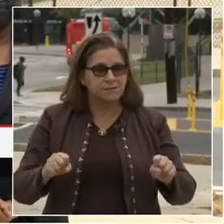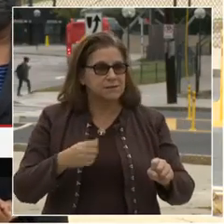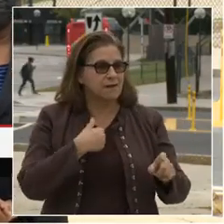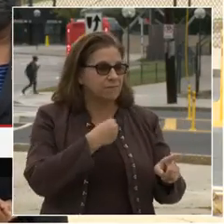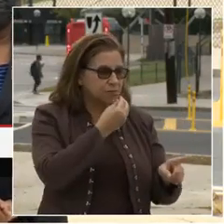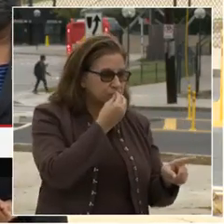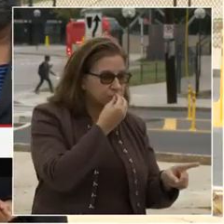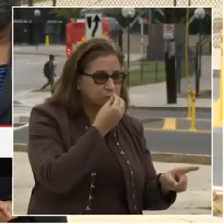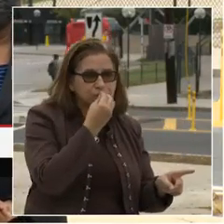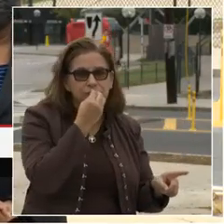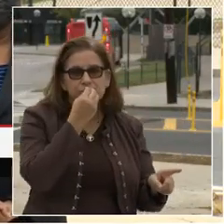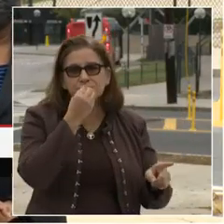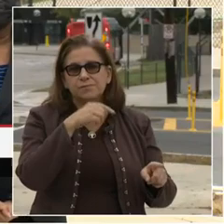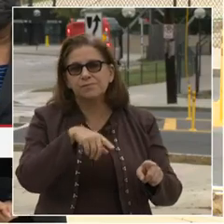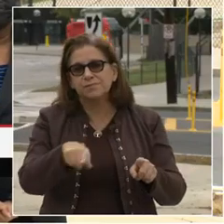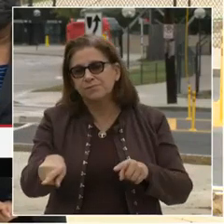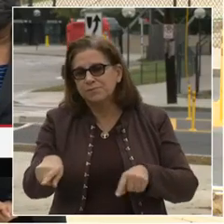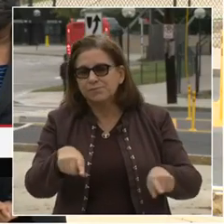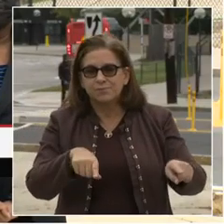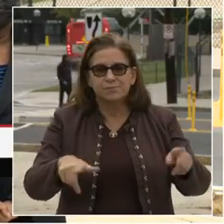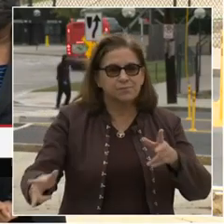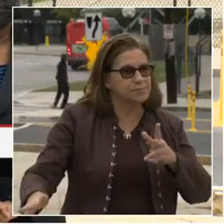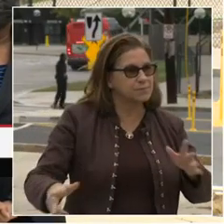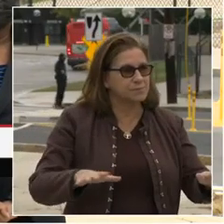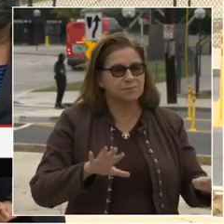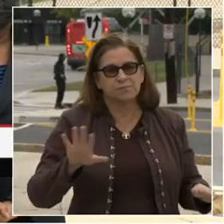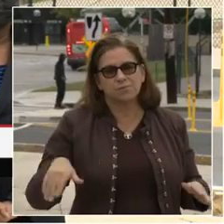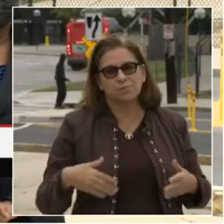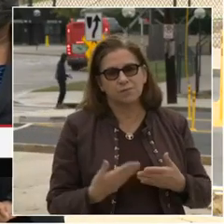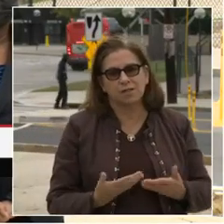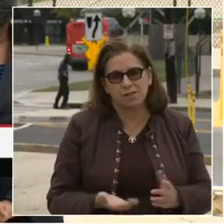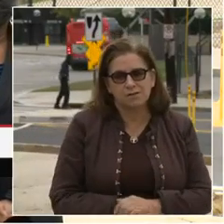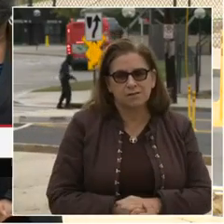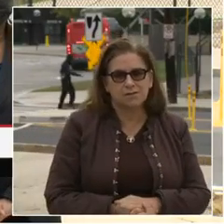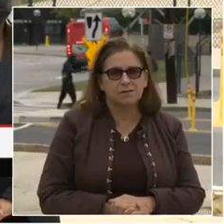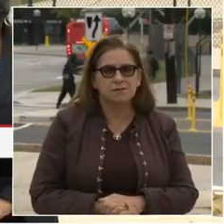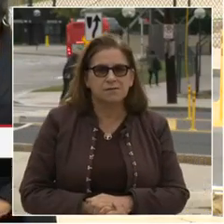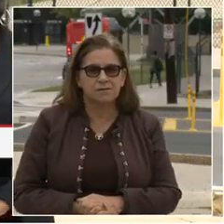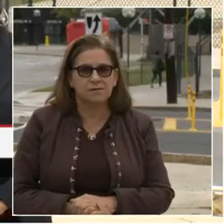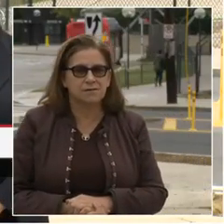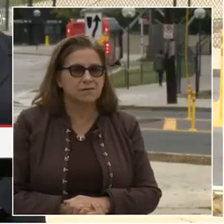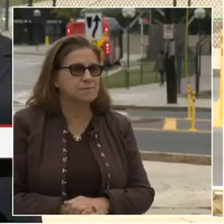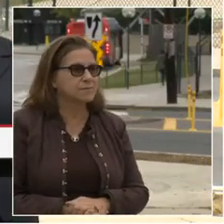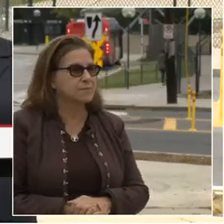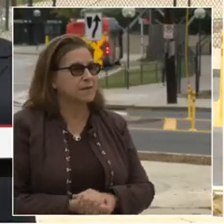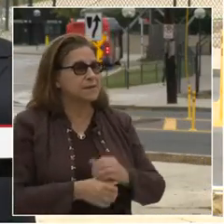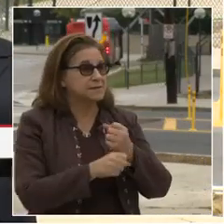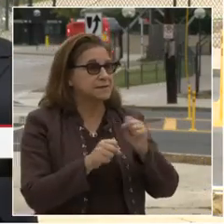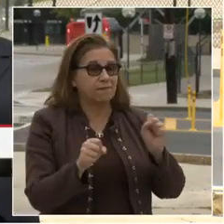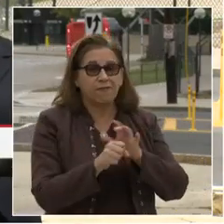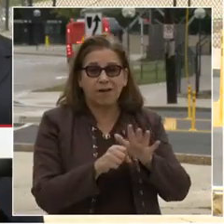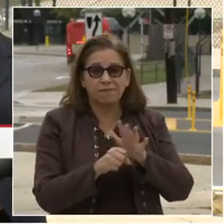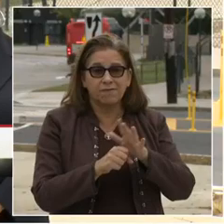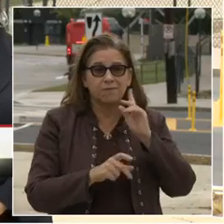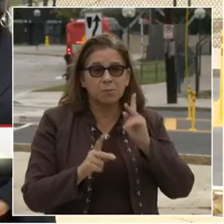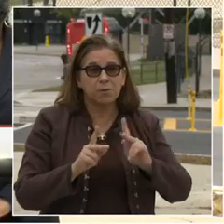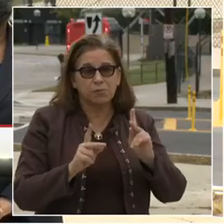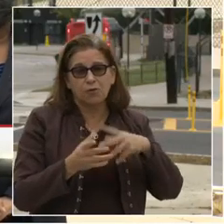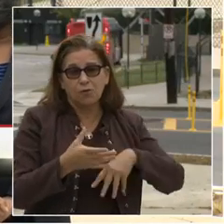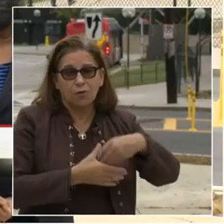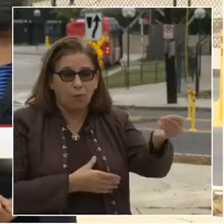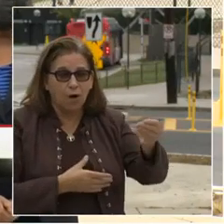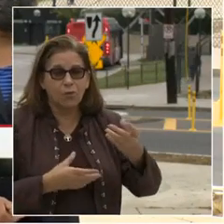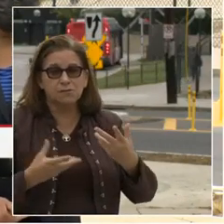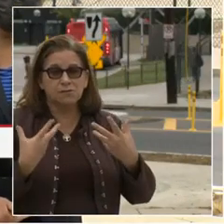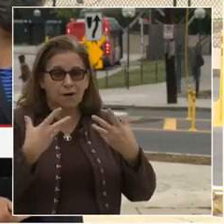for people to do all of those things, to go to the businesses, to go to the metro, to visit the park, all